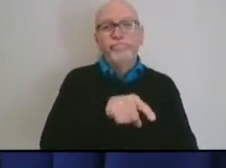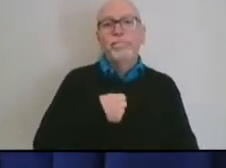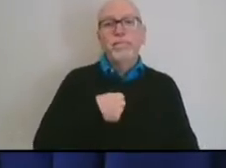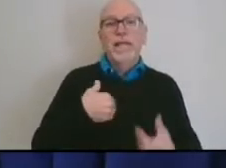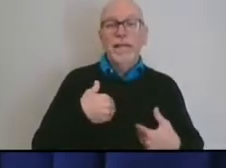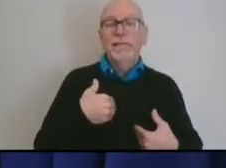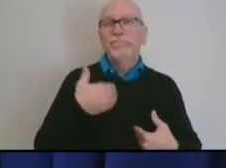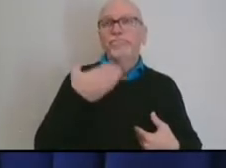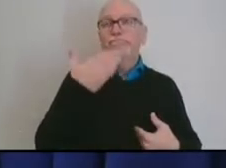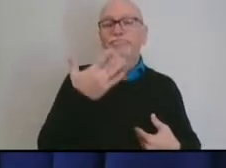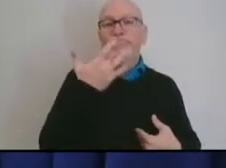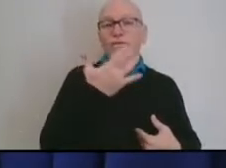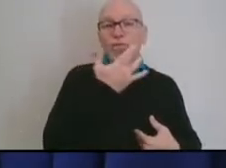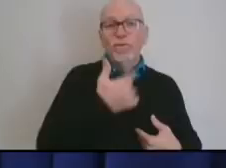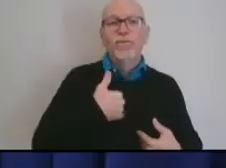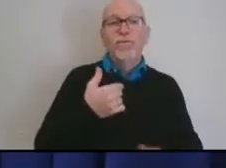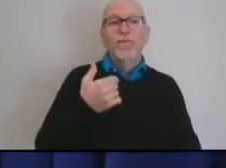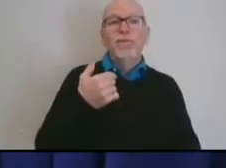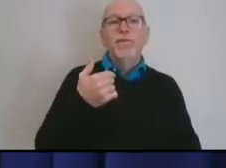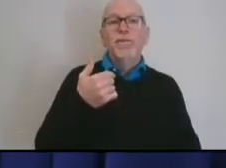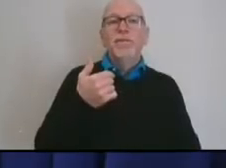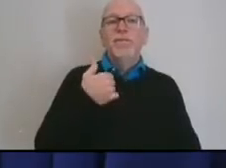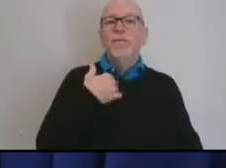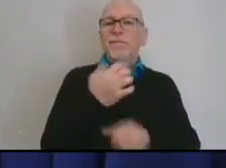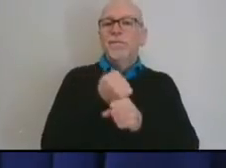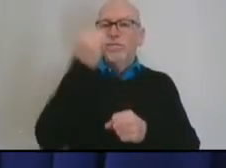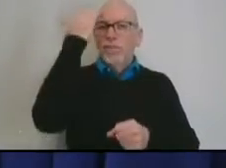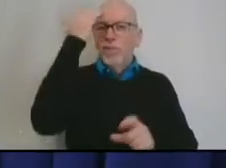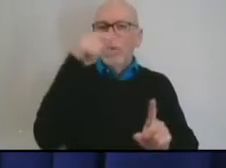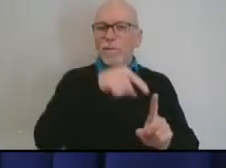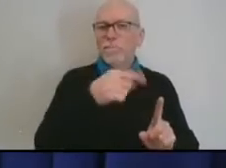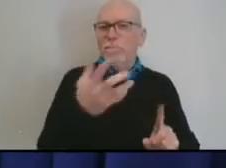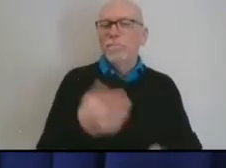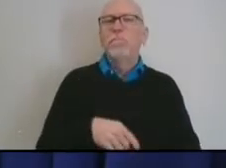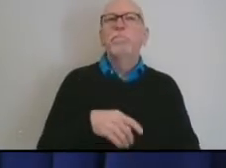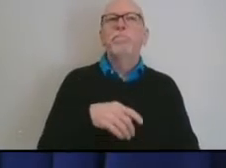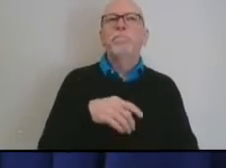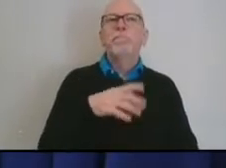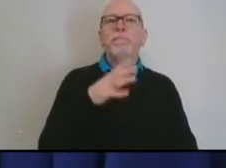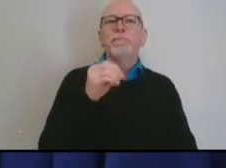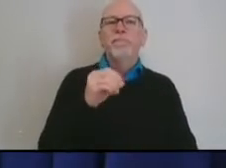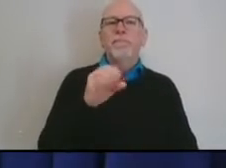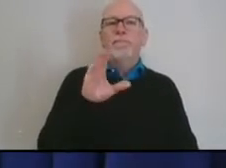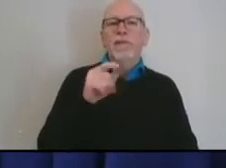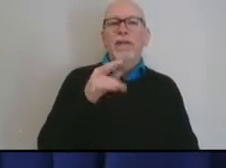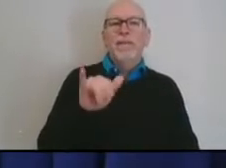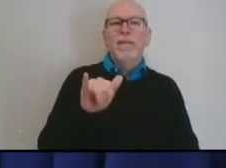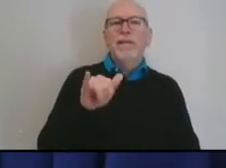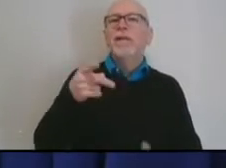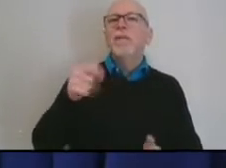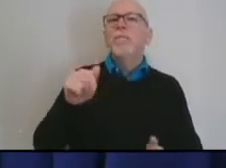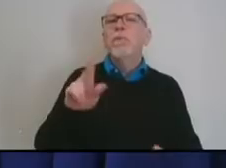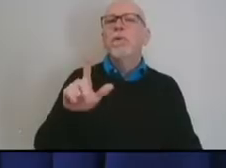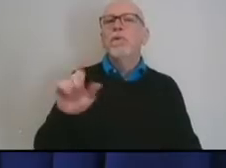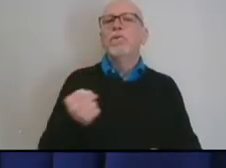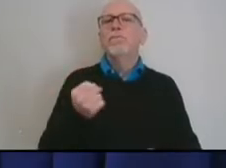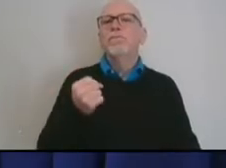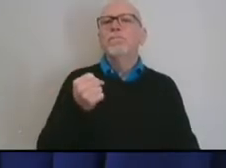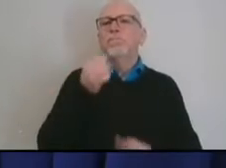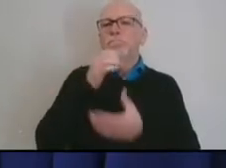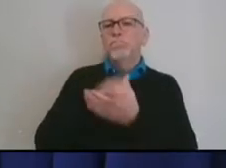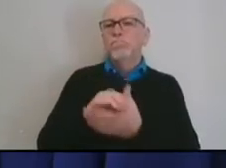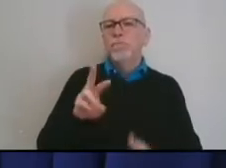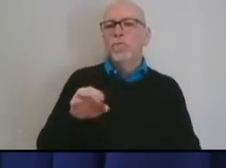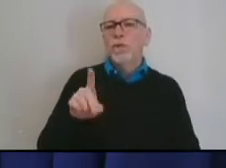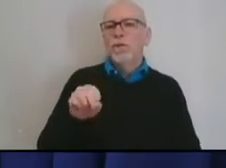of getting acquainted. And Kathy, Paul's widow, is with